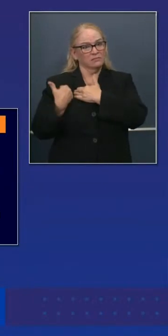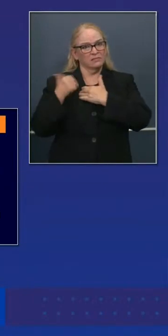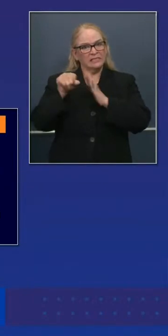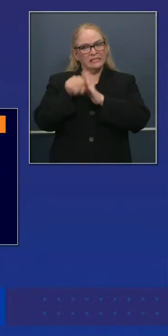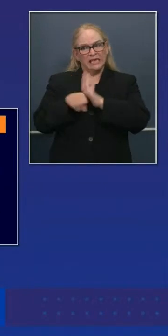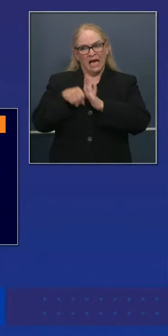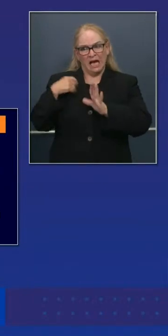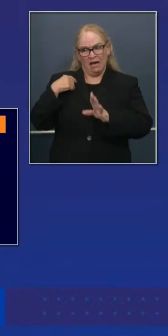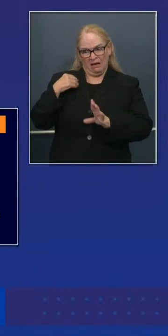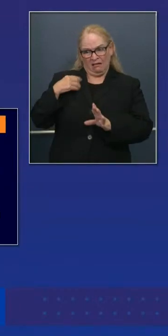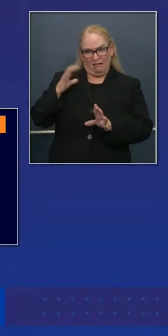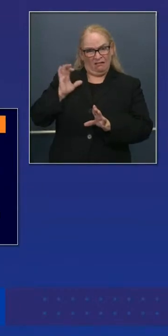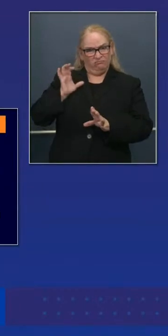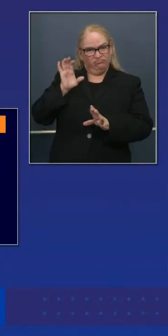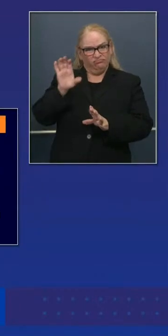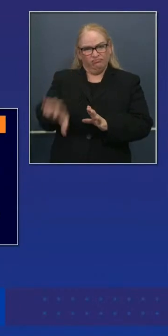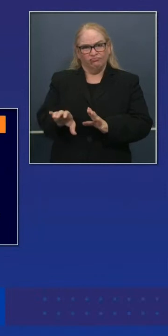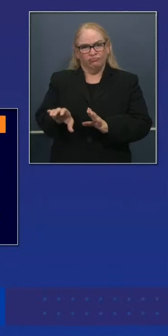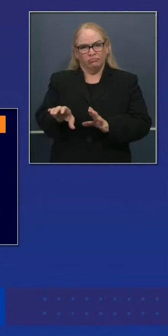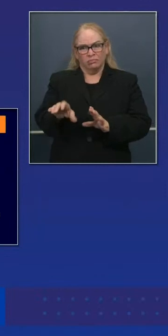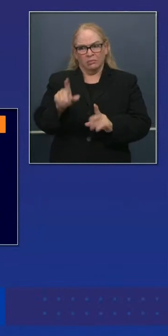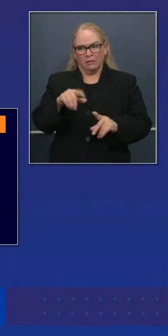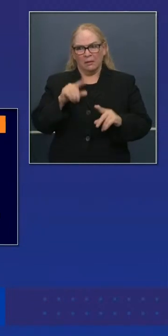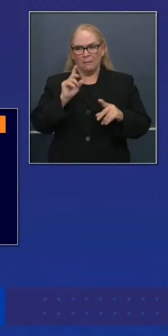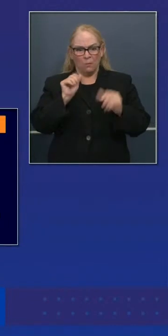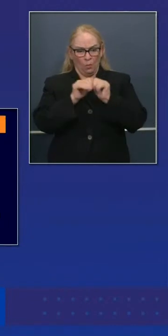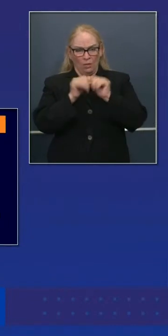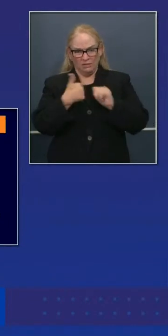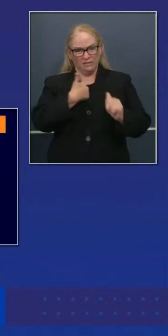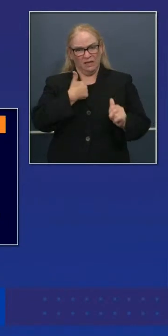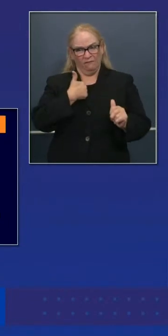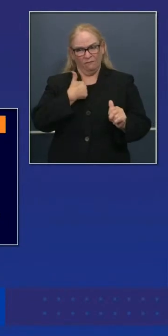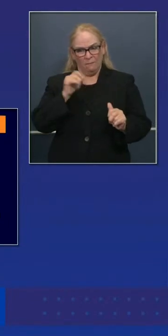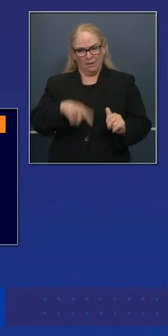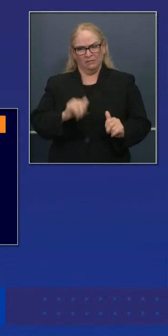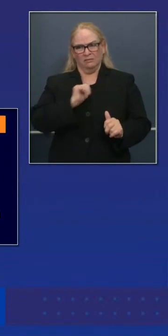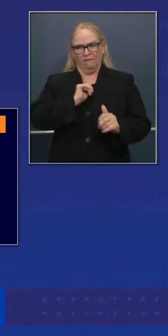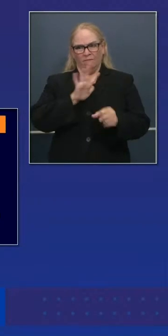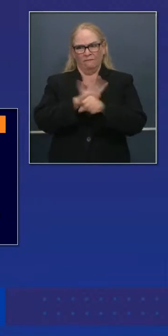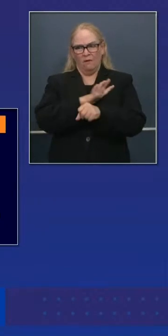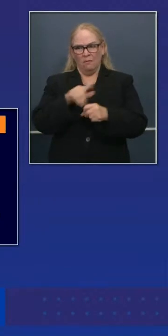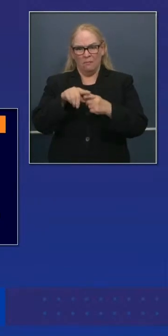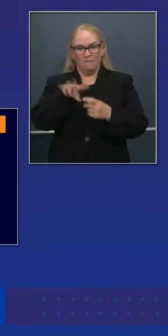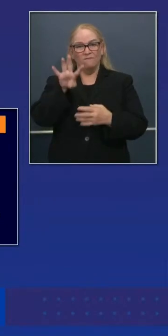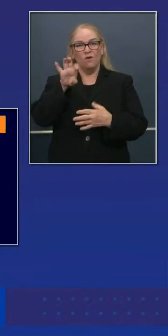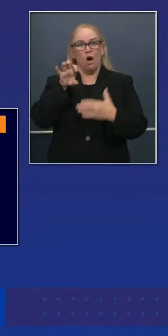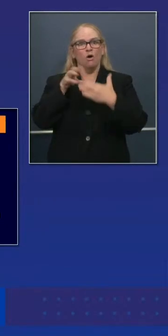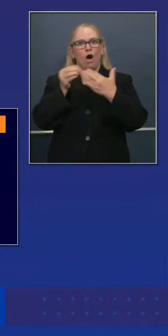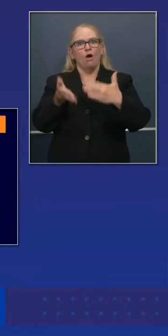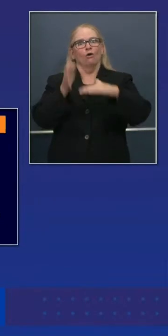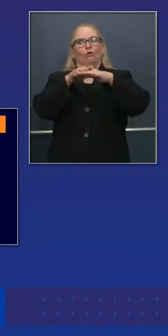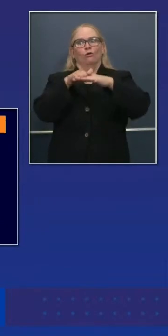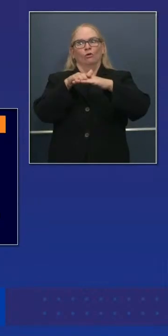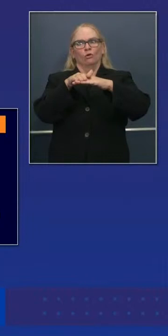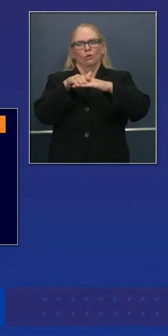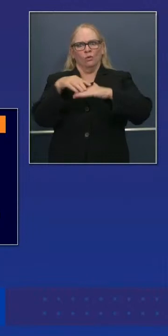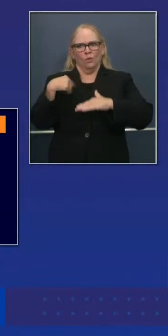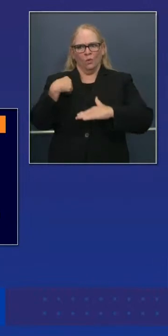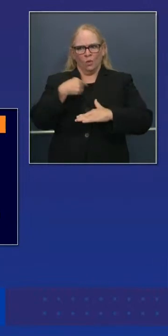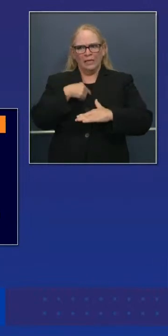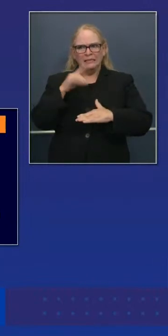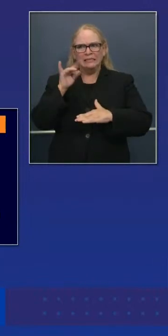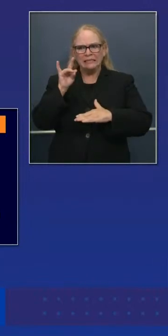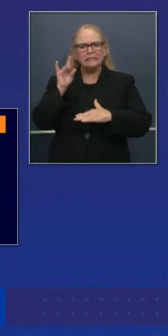costs associated with an increase of $400, again, we had a $600,